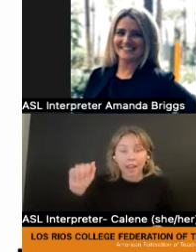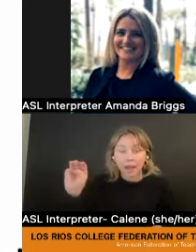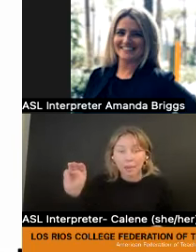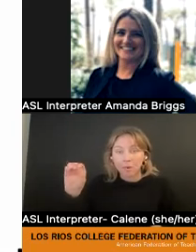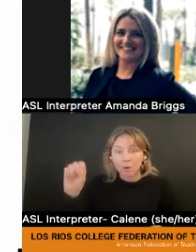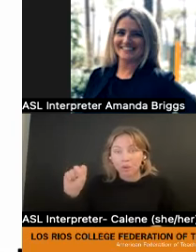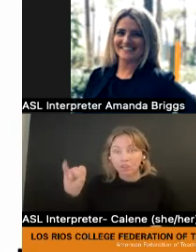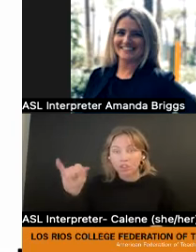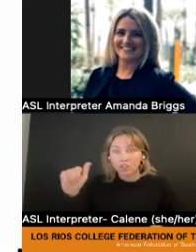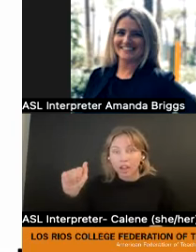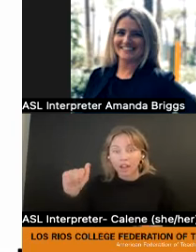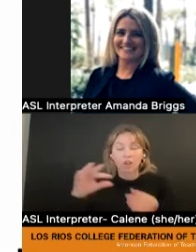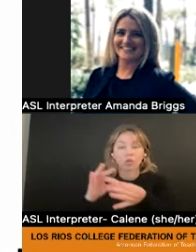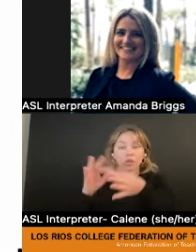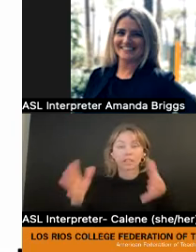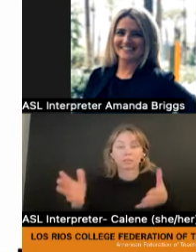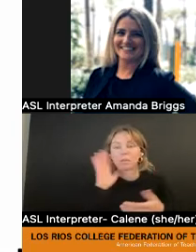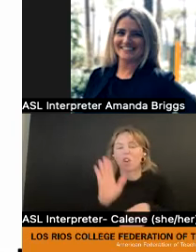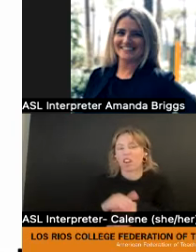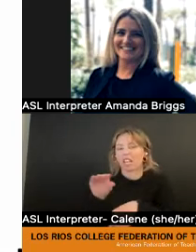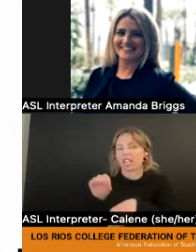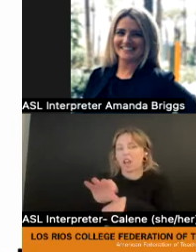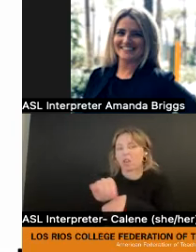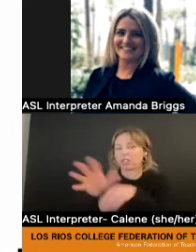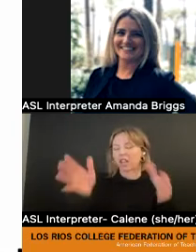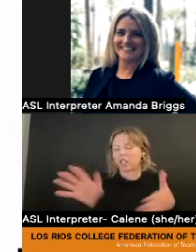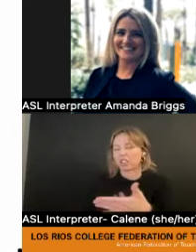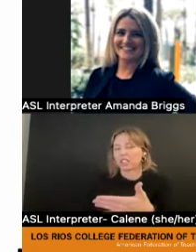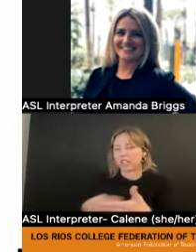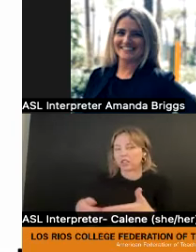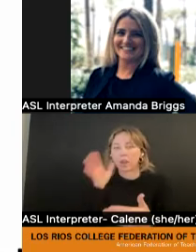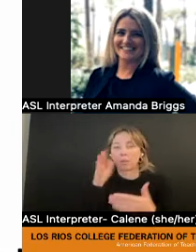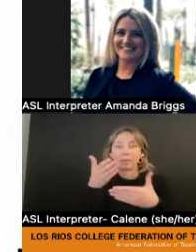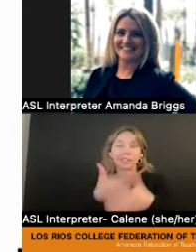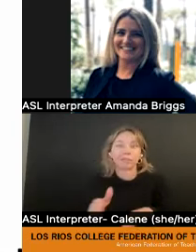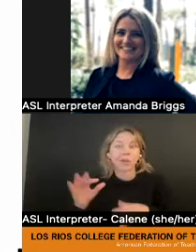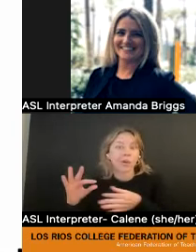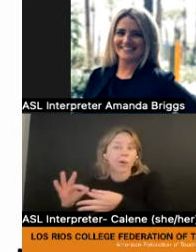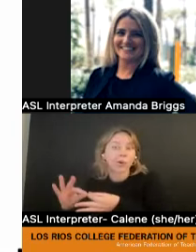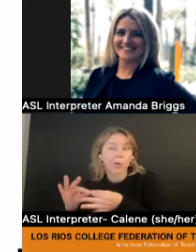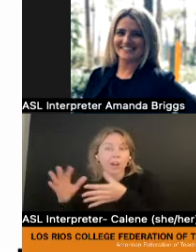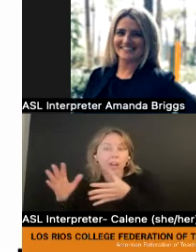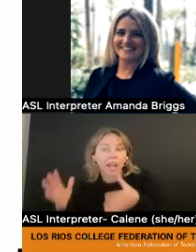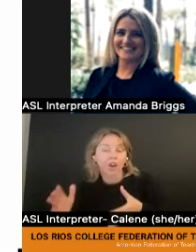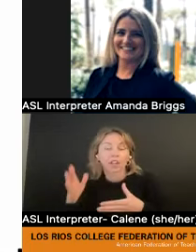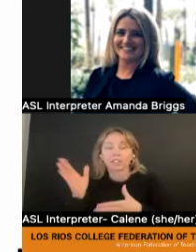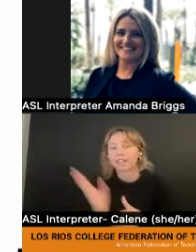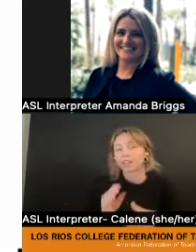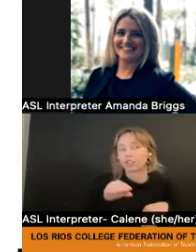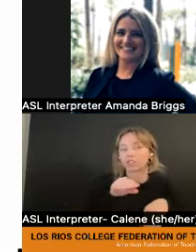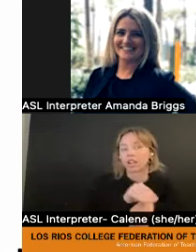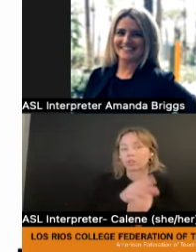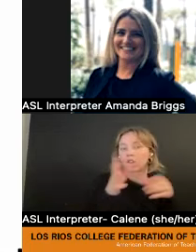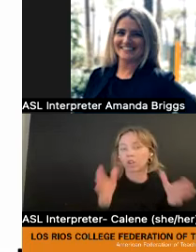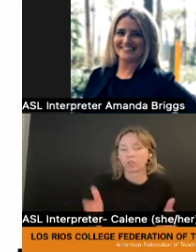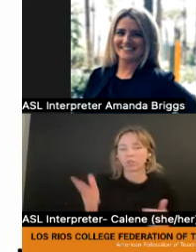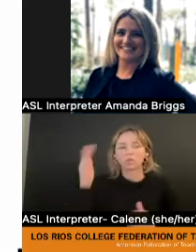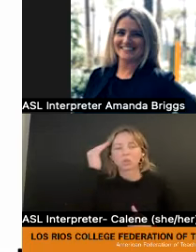counseling schedule, and it may depend on the split between coordinating duties and their counseling duties. So just know that coordinator